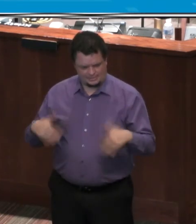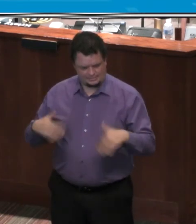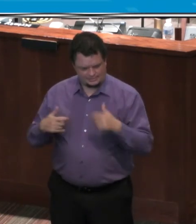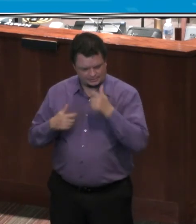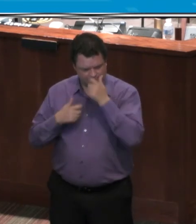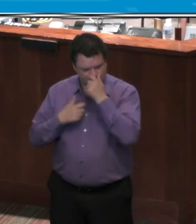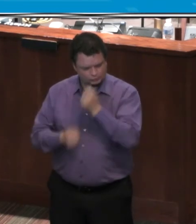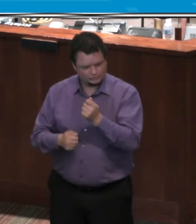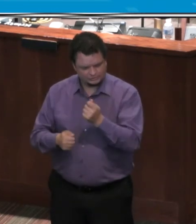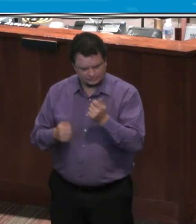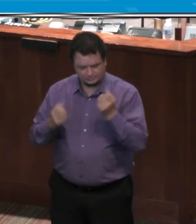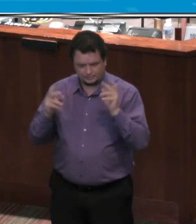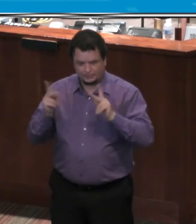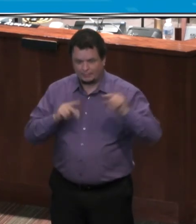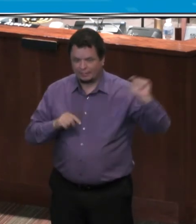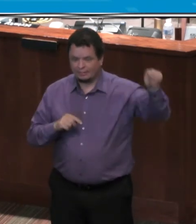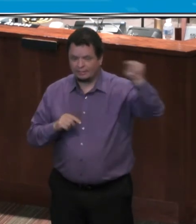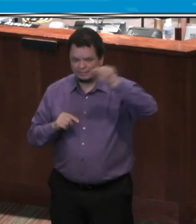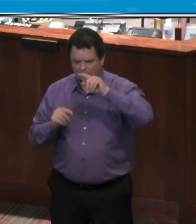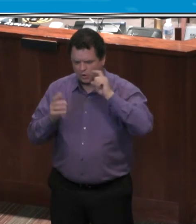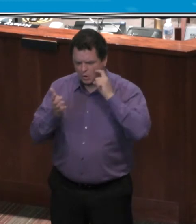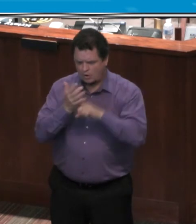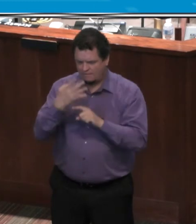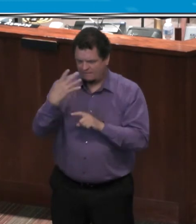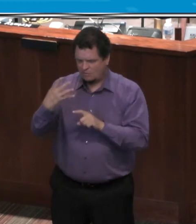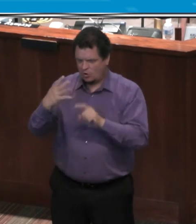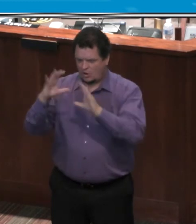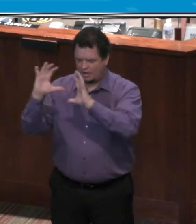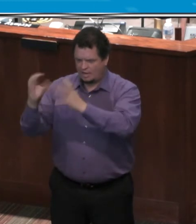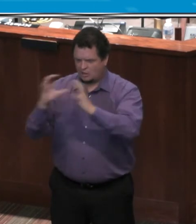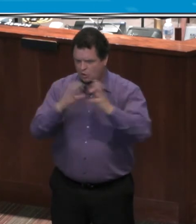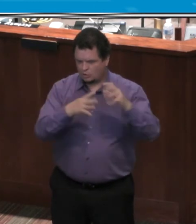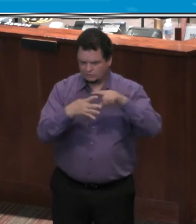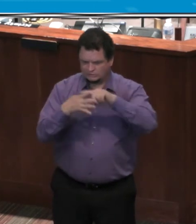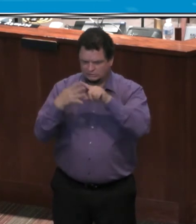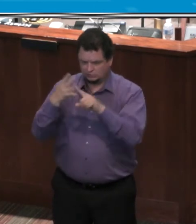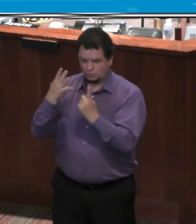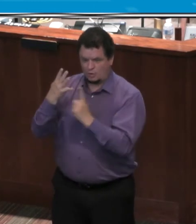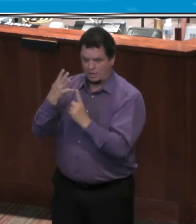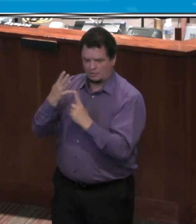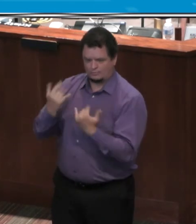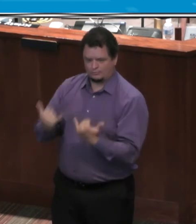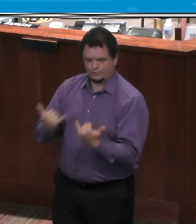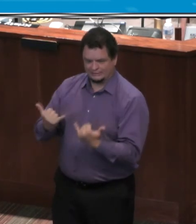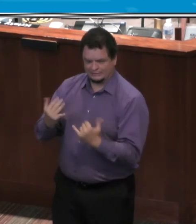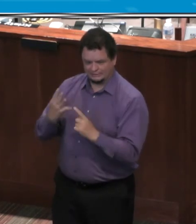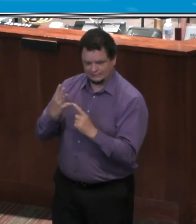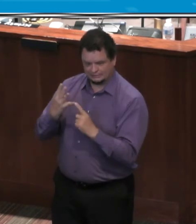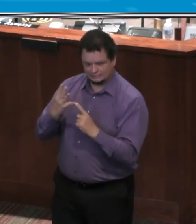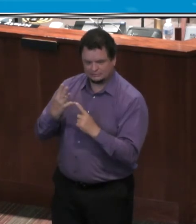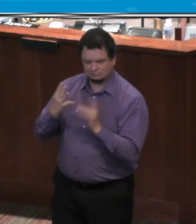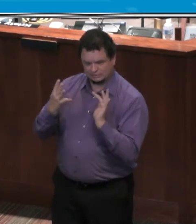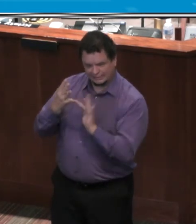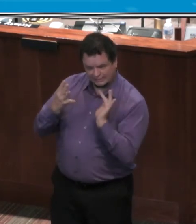categorized into these 4 present categories. So if I hit active, it highlights active. If I hit hospitalized, it highlights